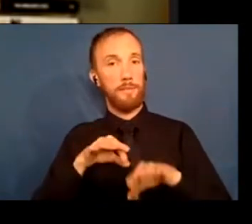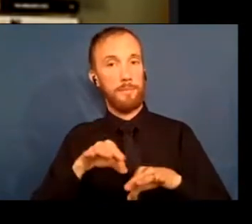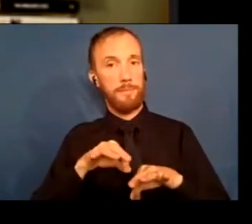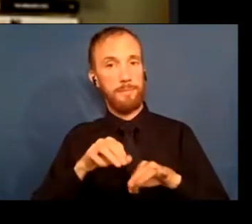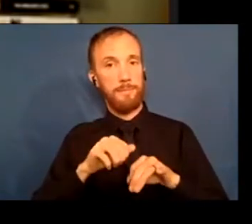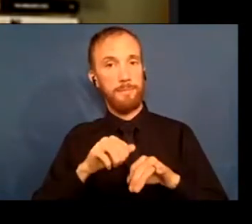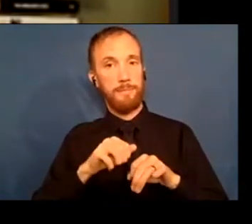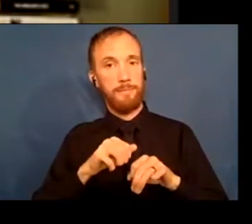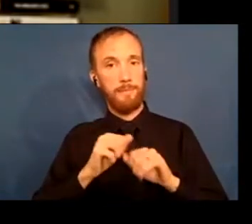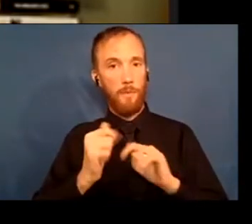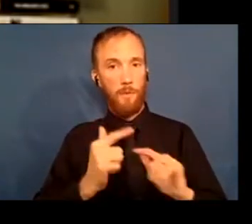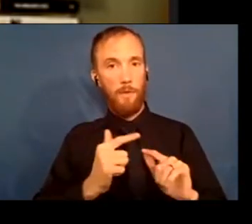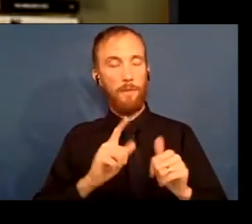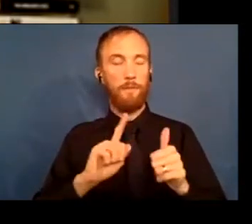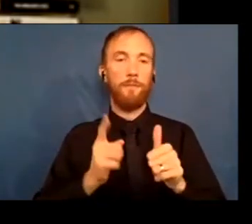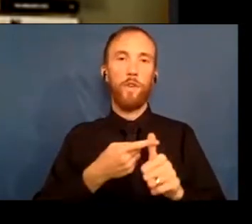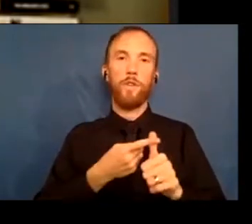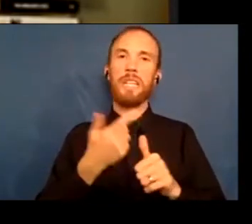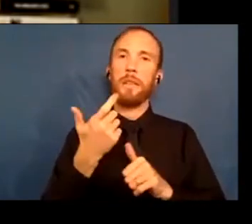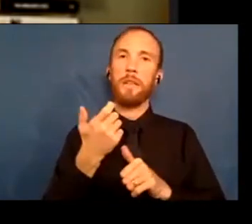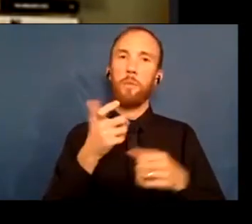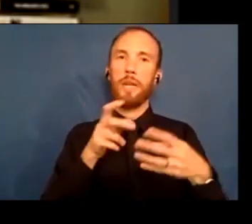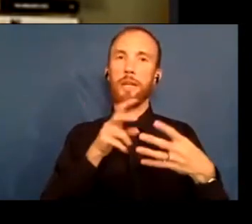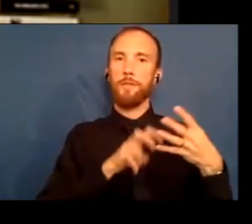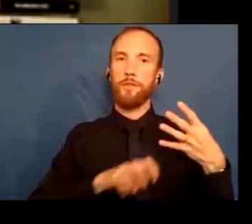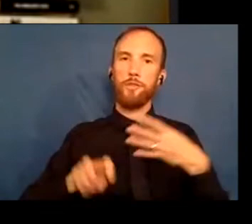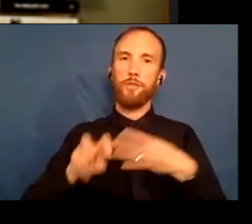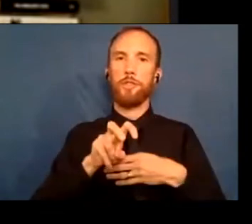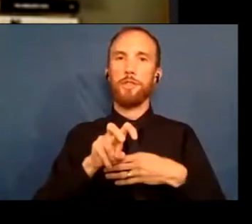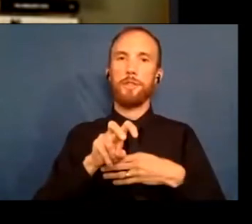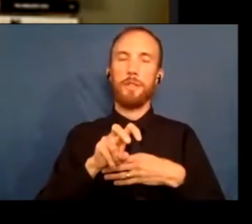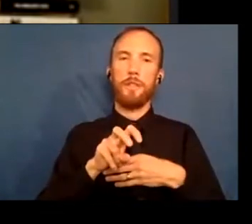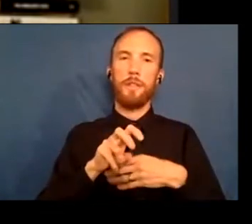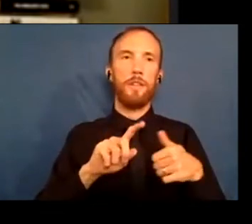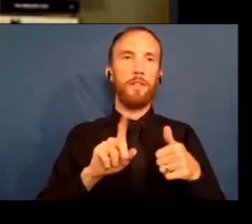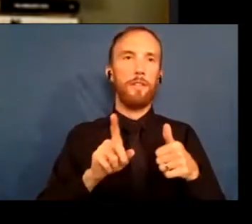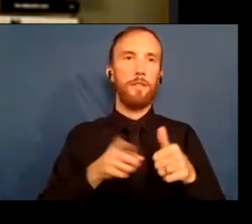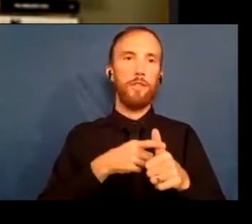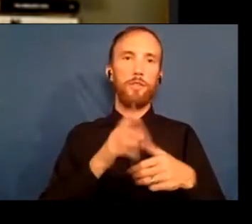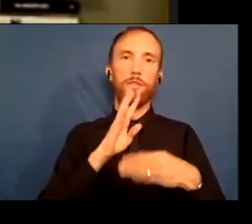little journey, a little journey through the writings of Antonio Gramsci.